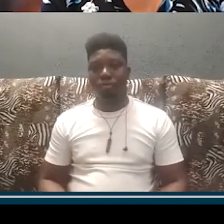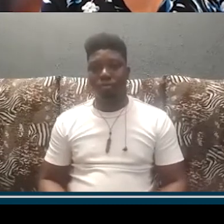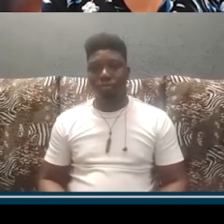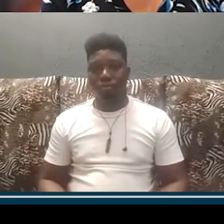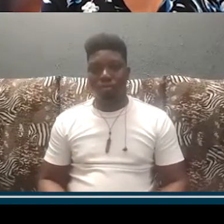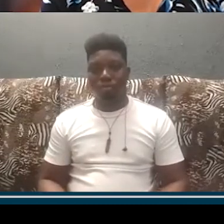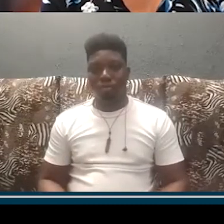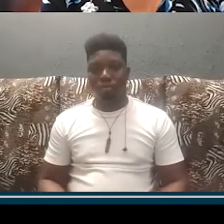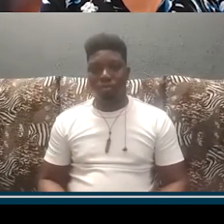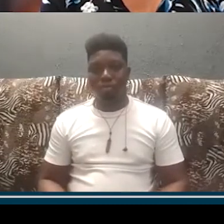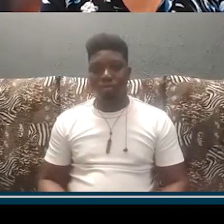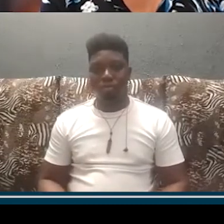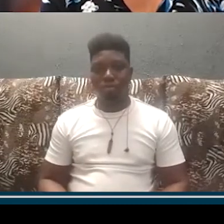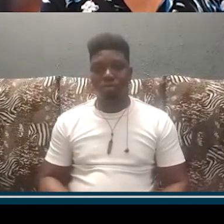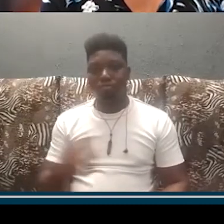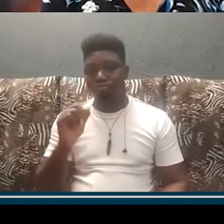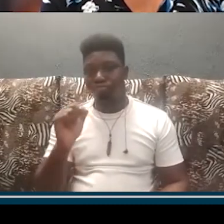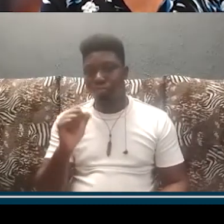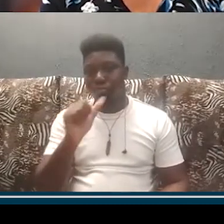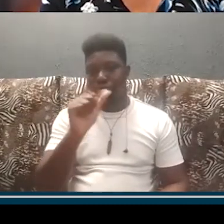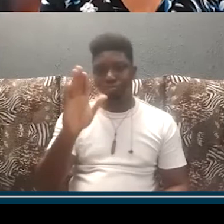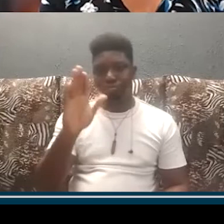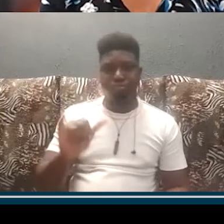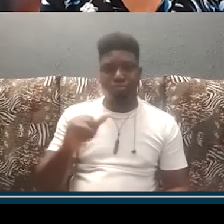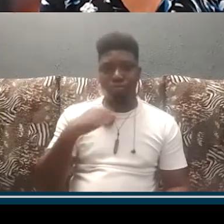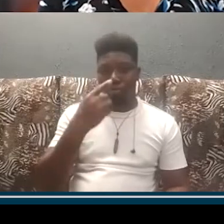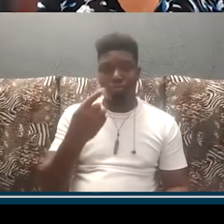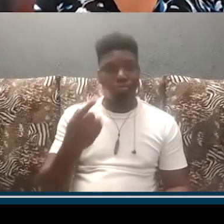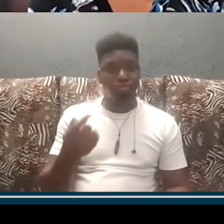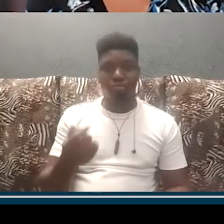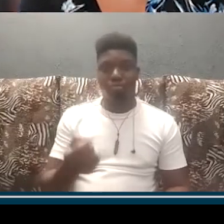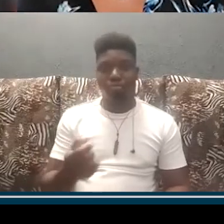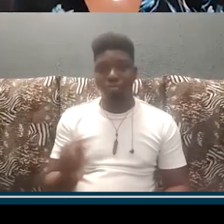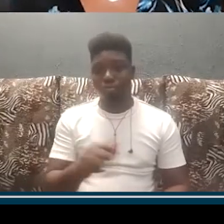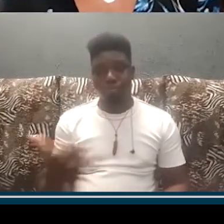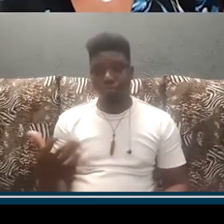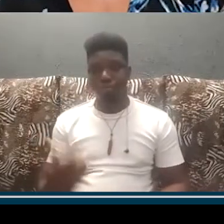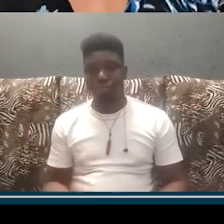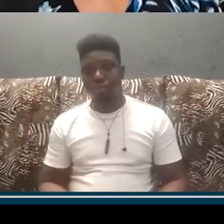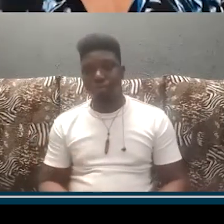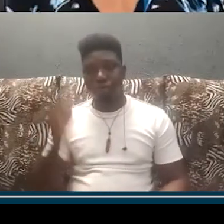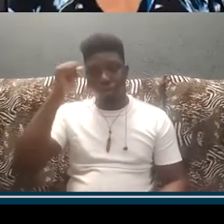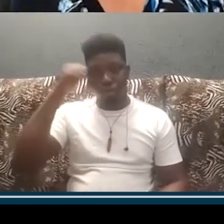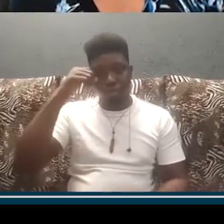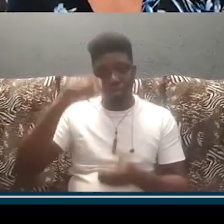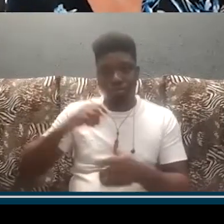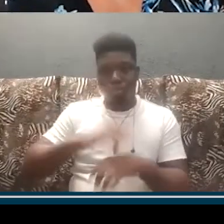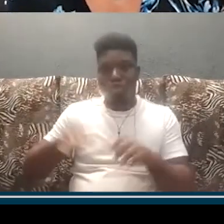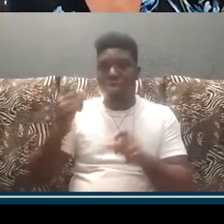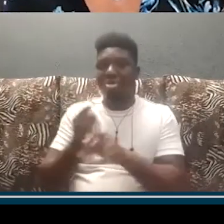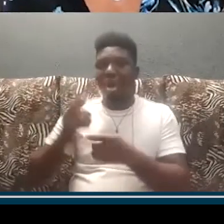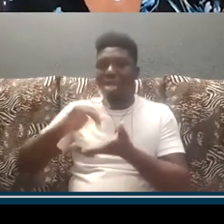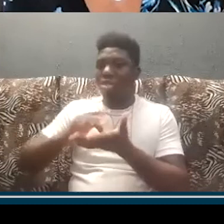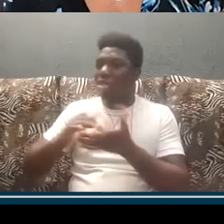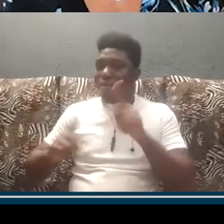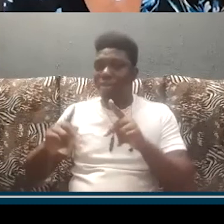move to leave this place today, I would remind us, don't just treat people as you would want to be